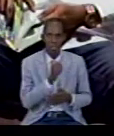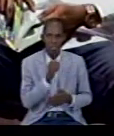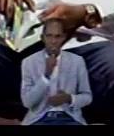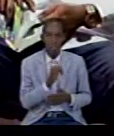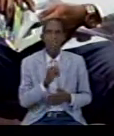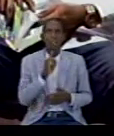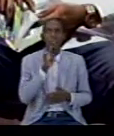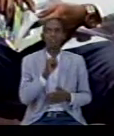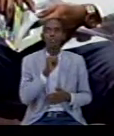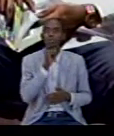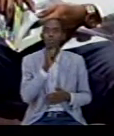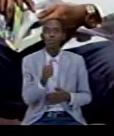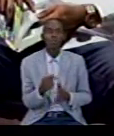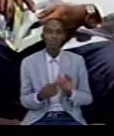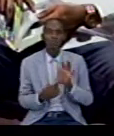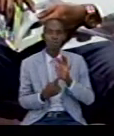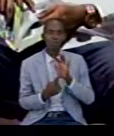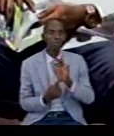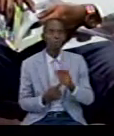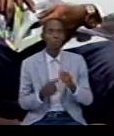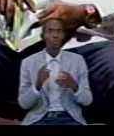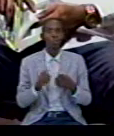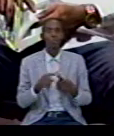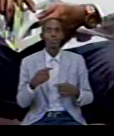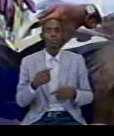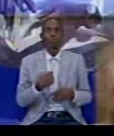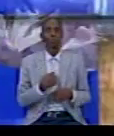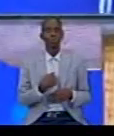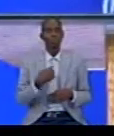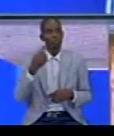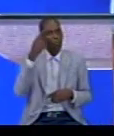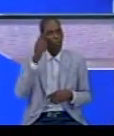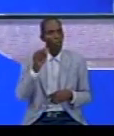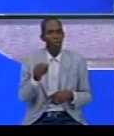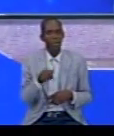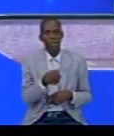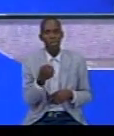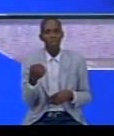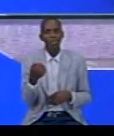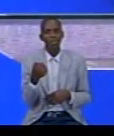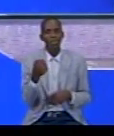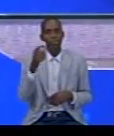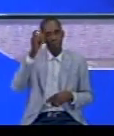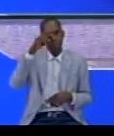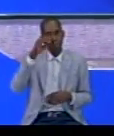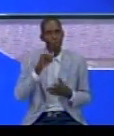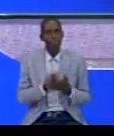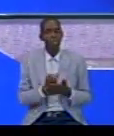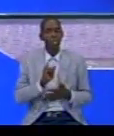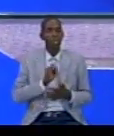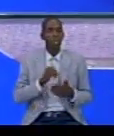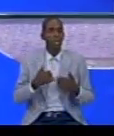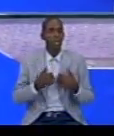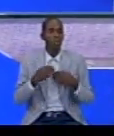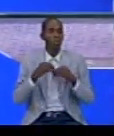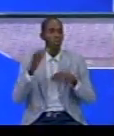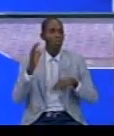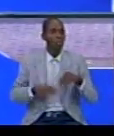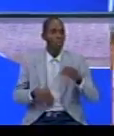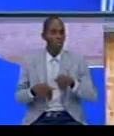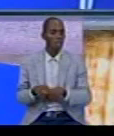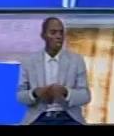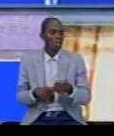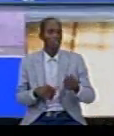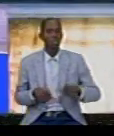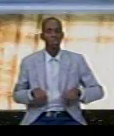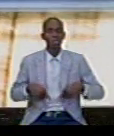not revealed to me for any wisdom that I have more than any